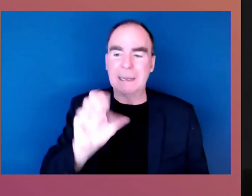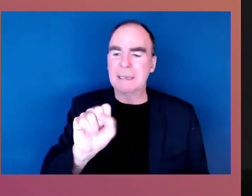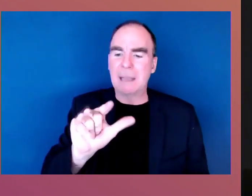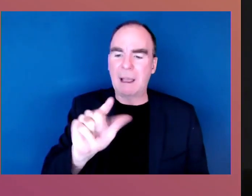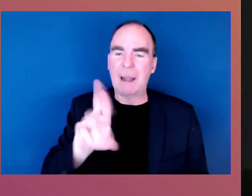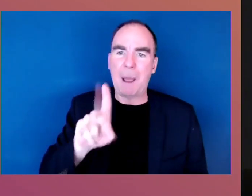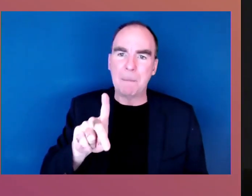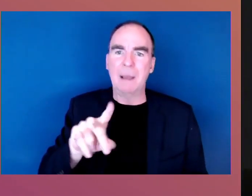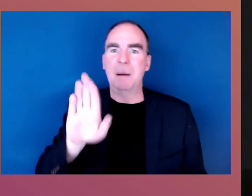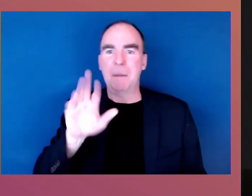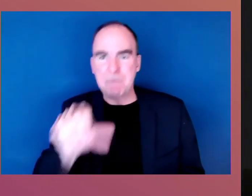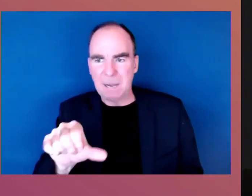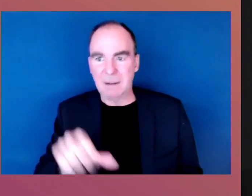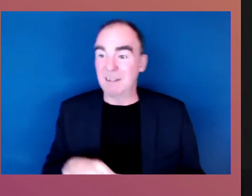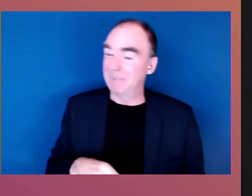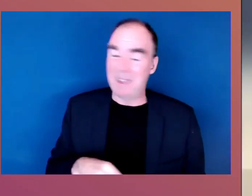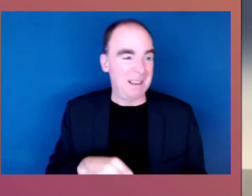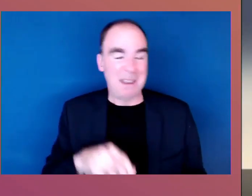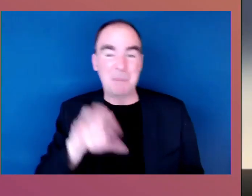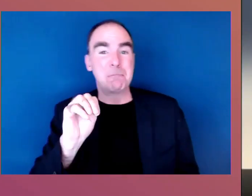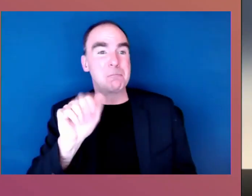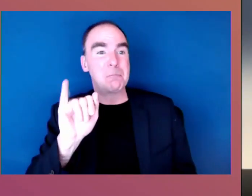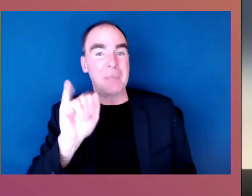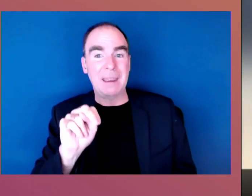Main button inactive button.